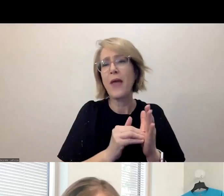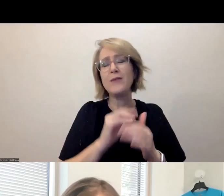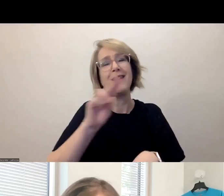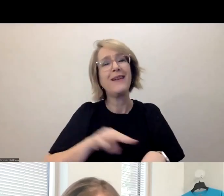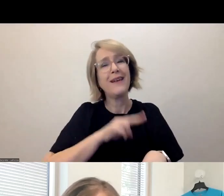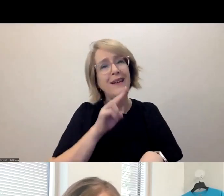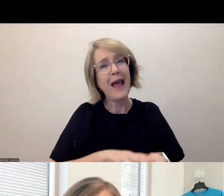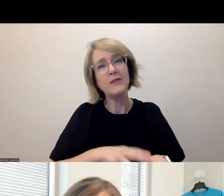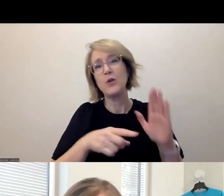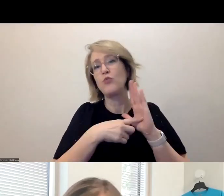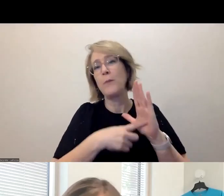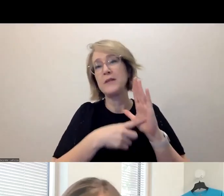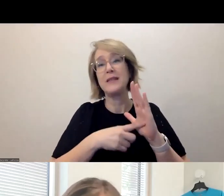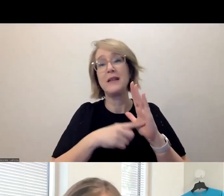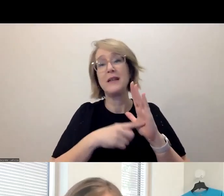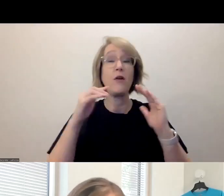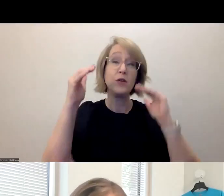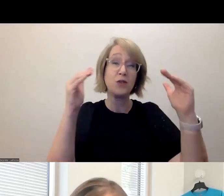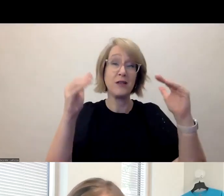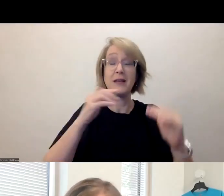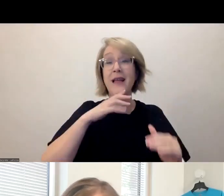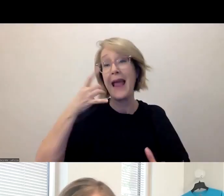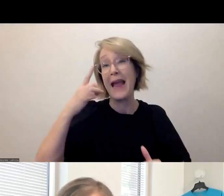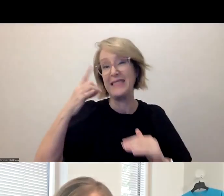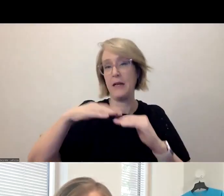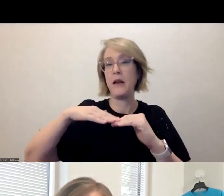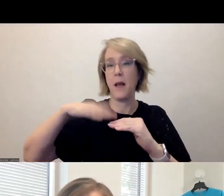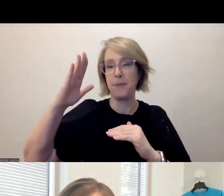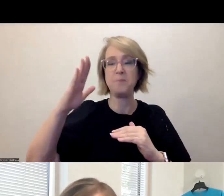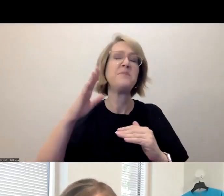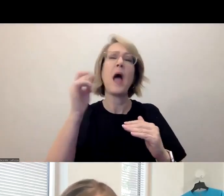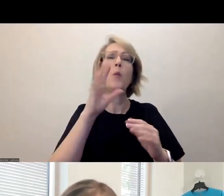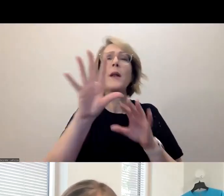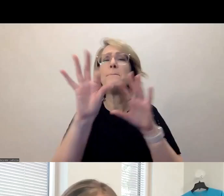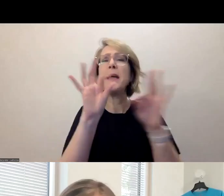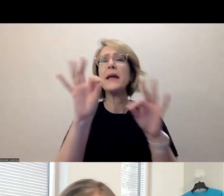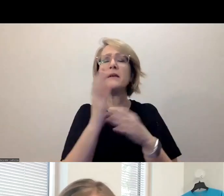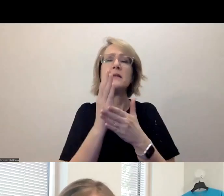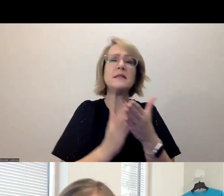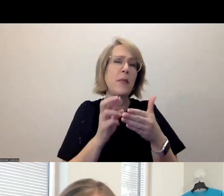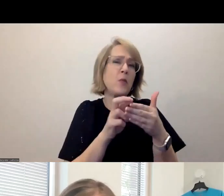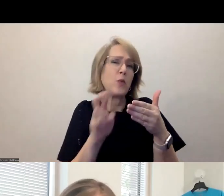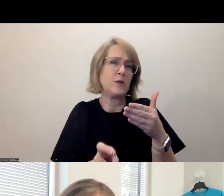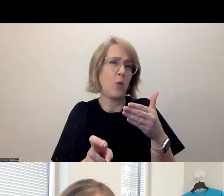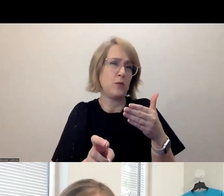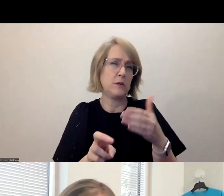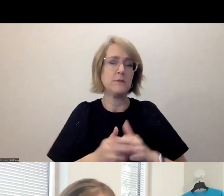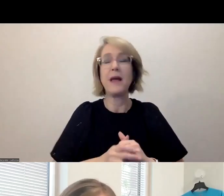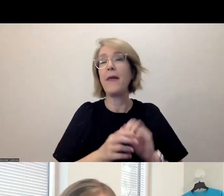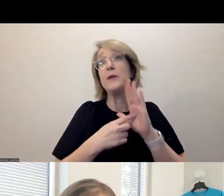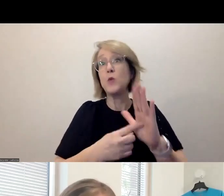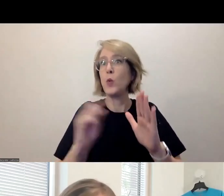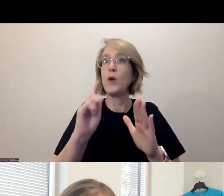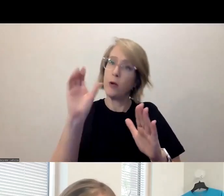representative adults over the age of 18. So I want to share a few key results that we found and link to more information. So